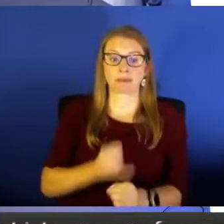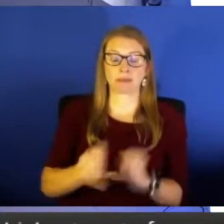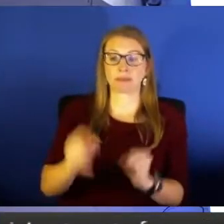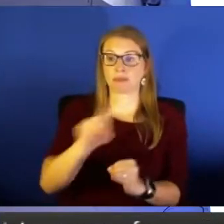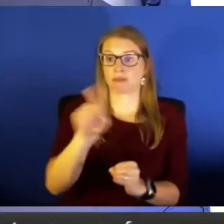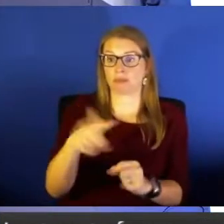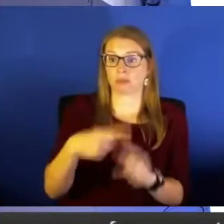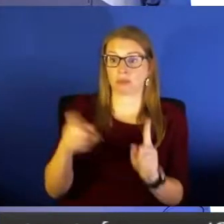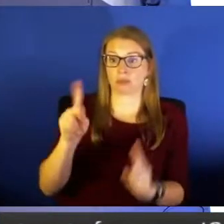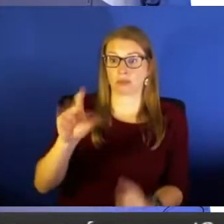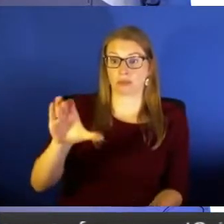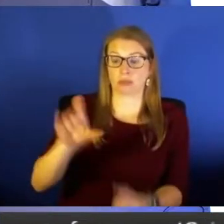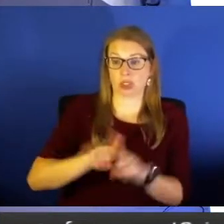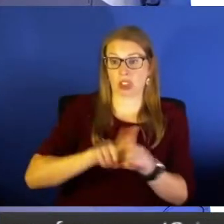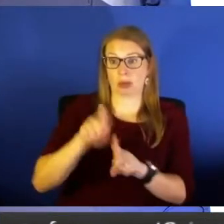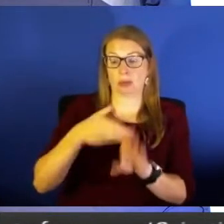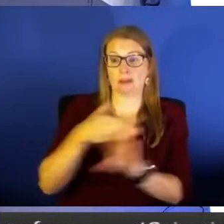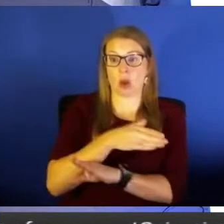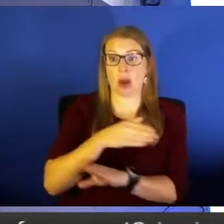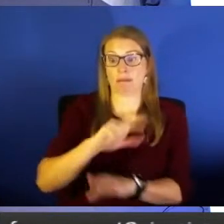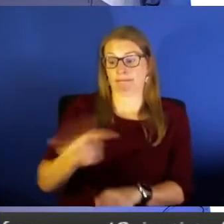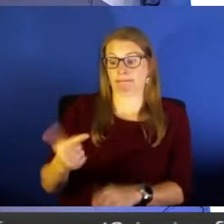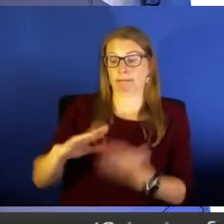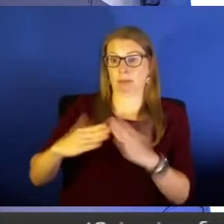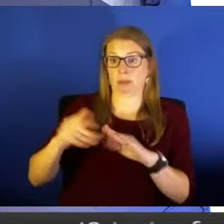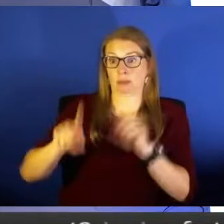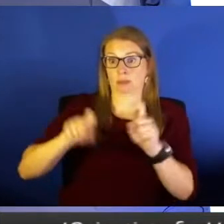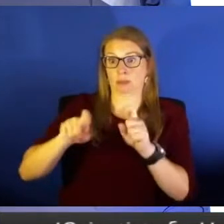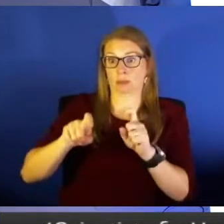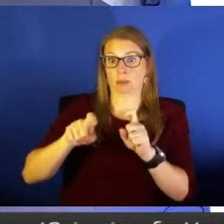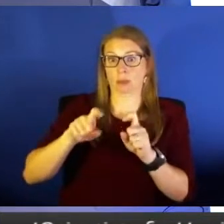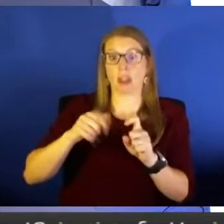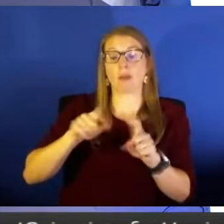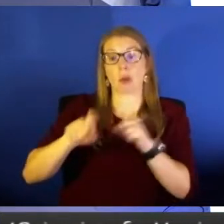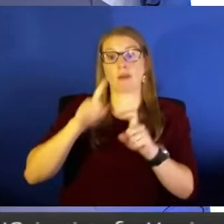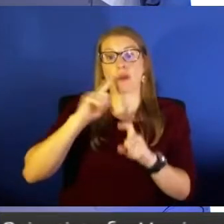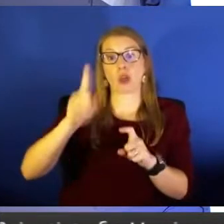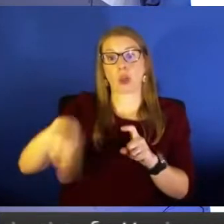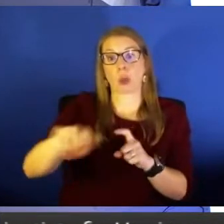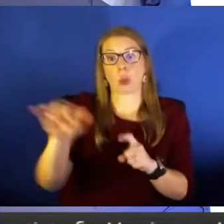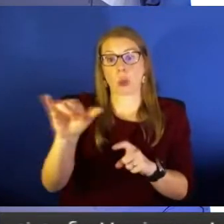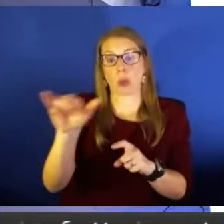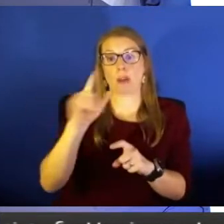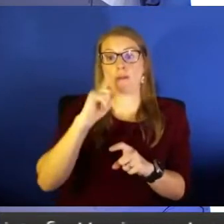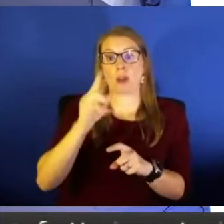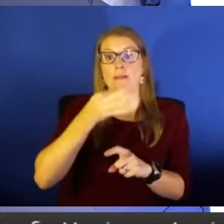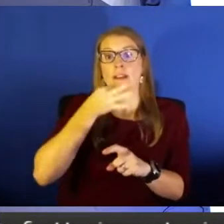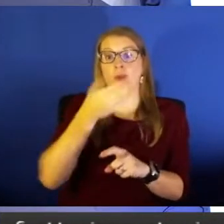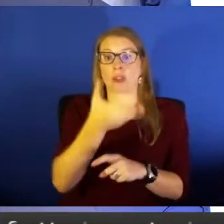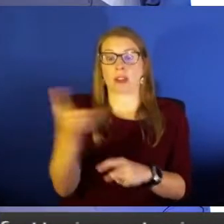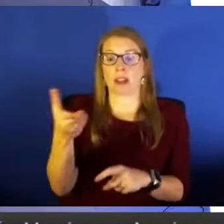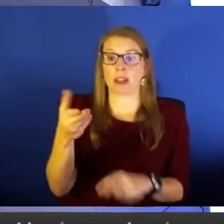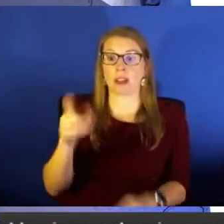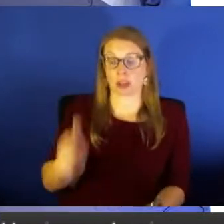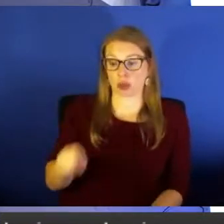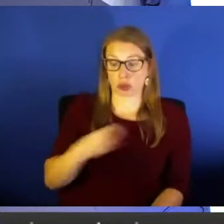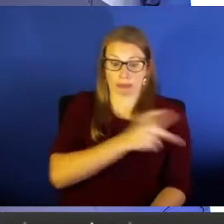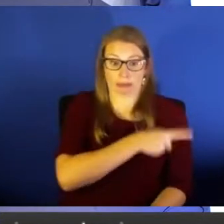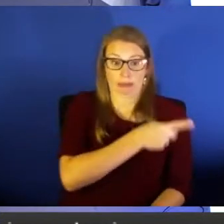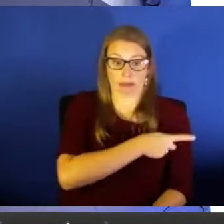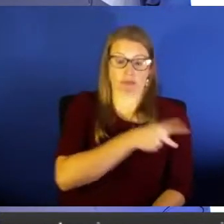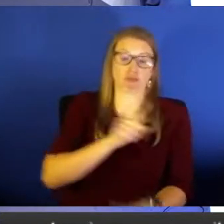Kansas City Star before I go to community questions, and I have some, Jess, for you out in the field as well, for your experts out there. Should patients